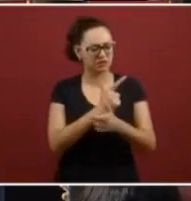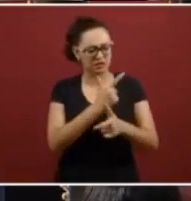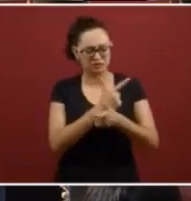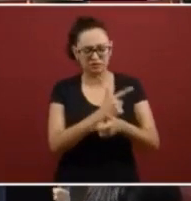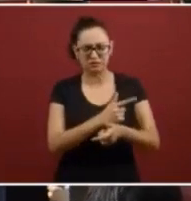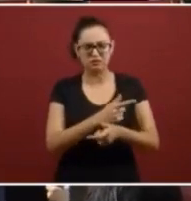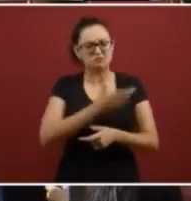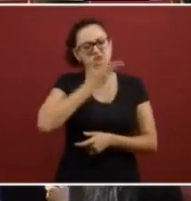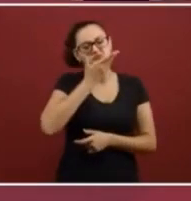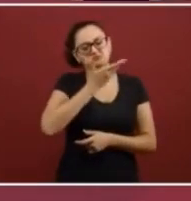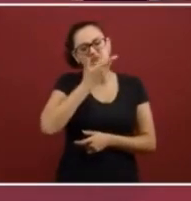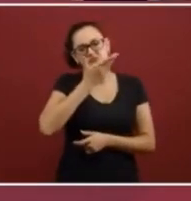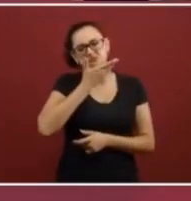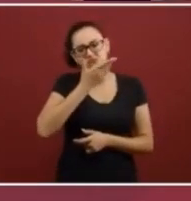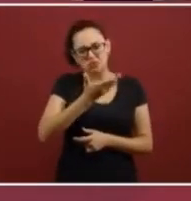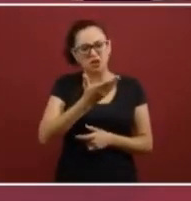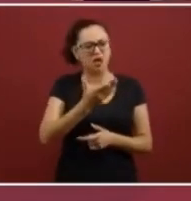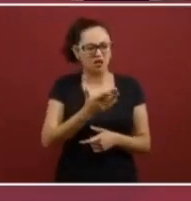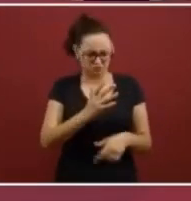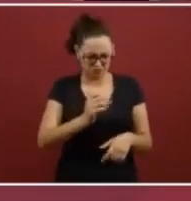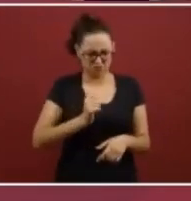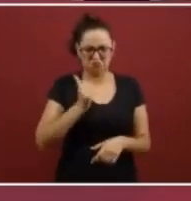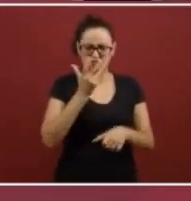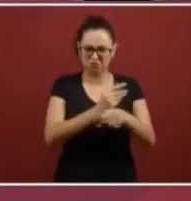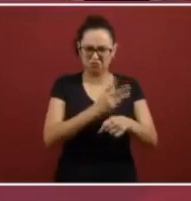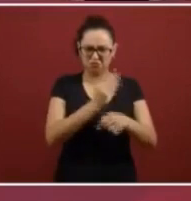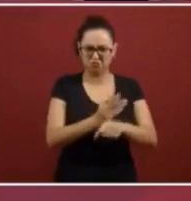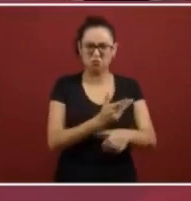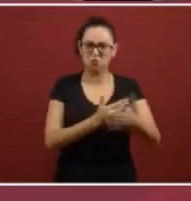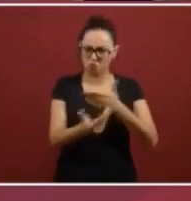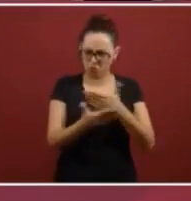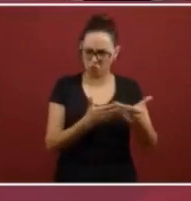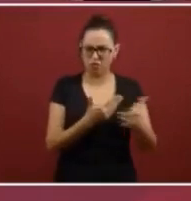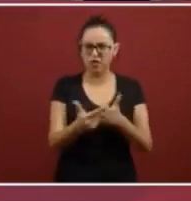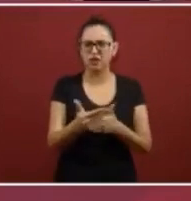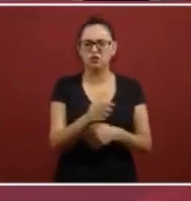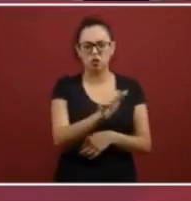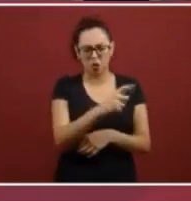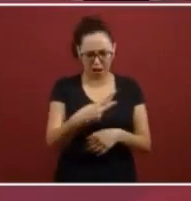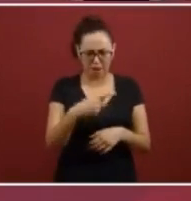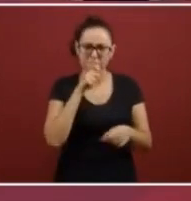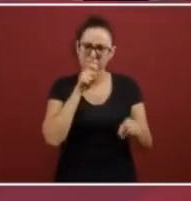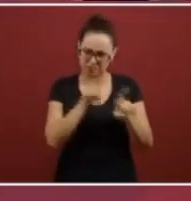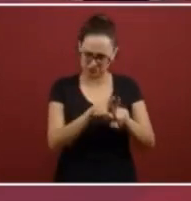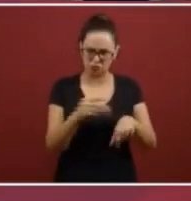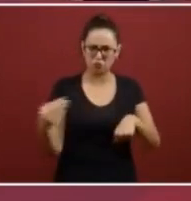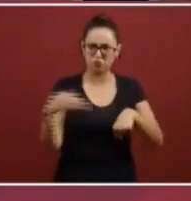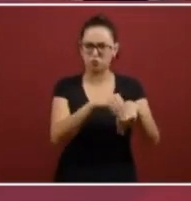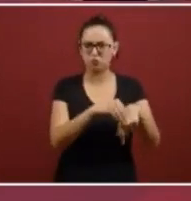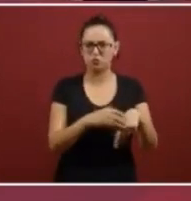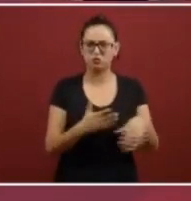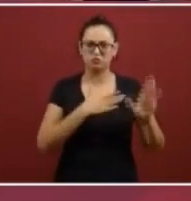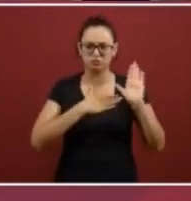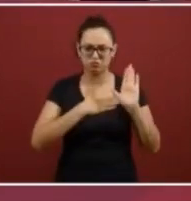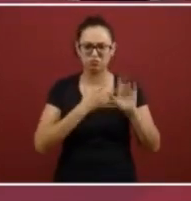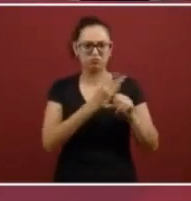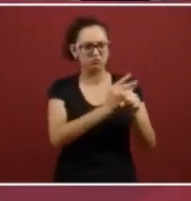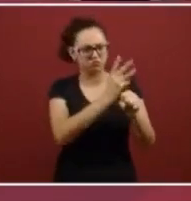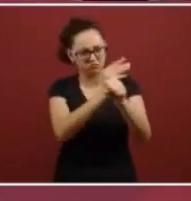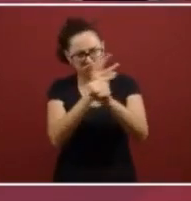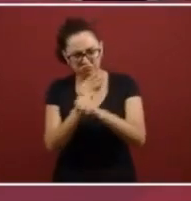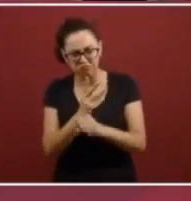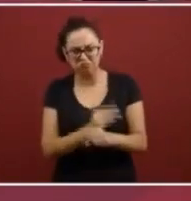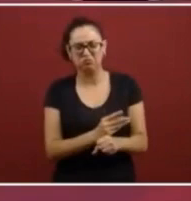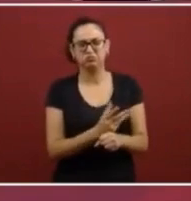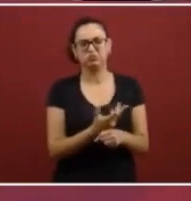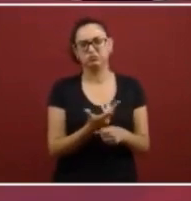maybe they need to find de modern taxis, systems for taxis hacer el compromiso to de mejorar unidades, to maybe figure out